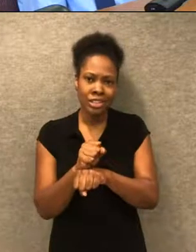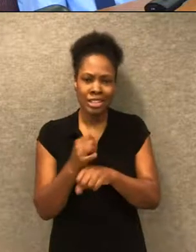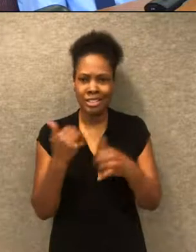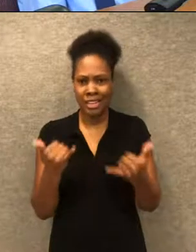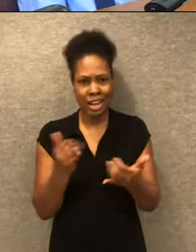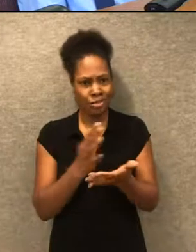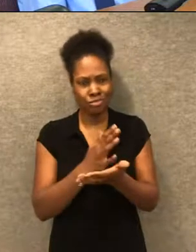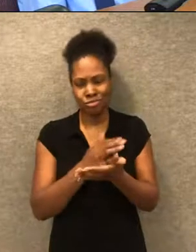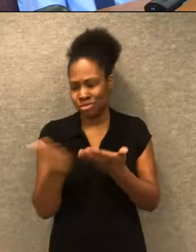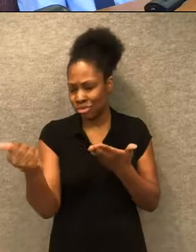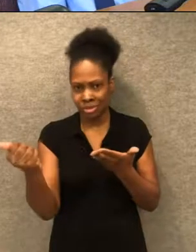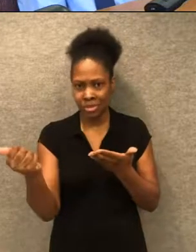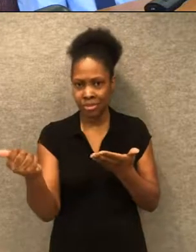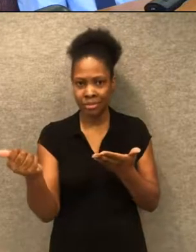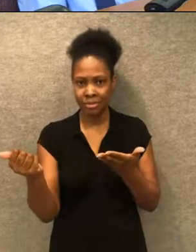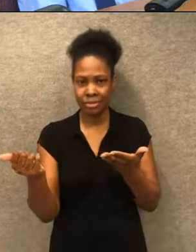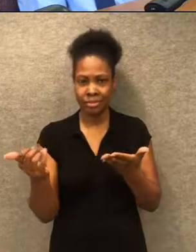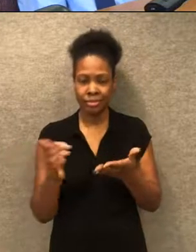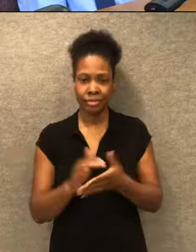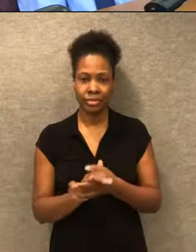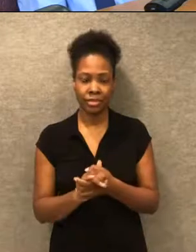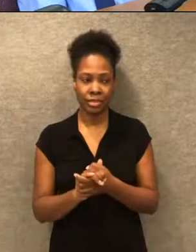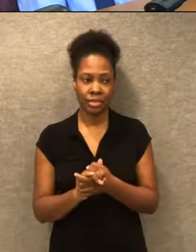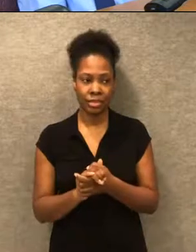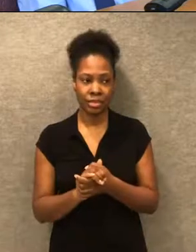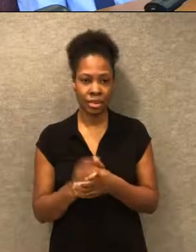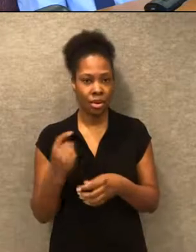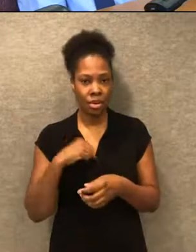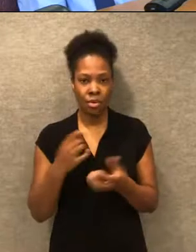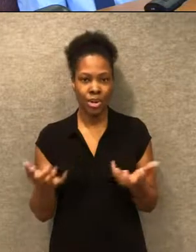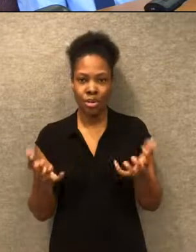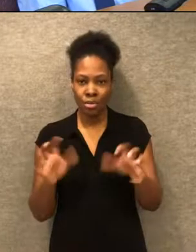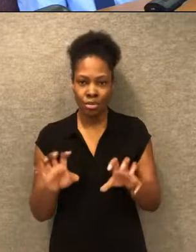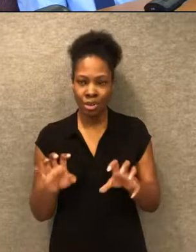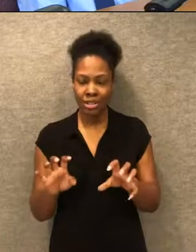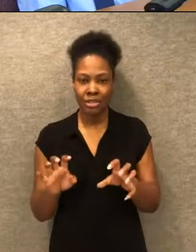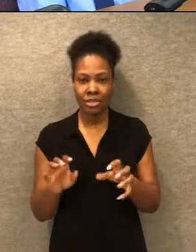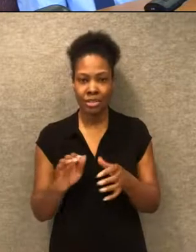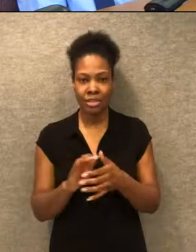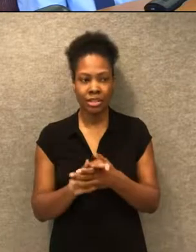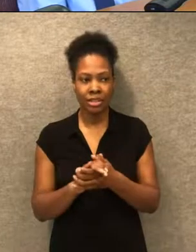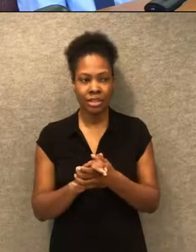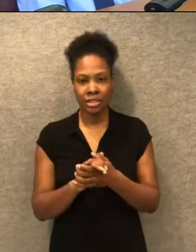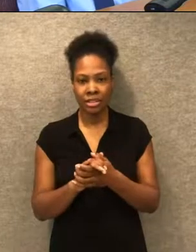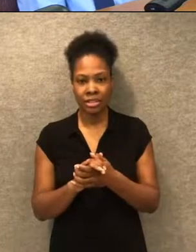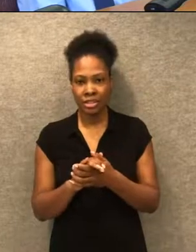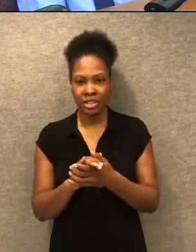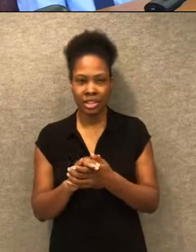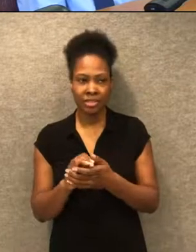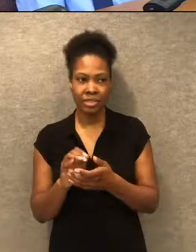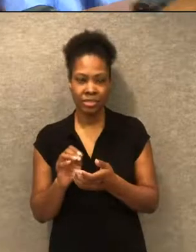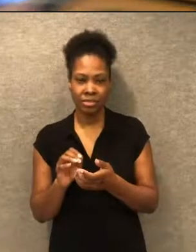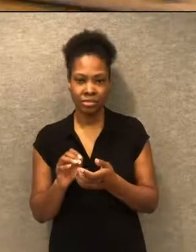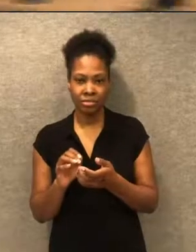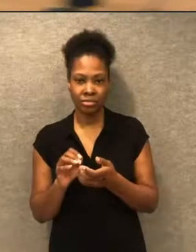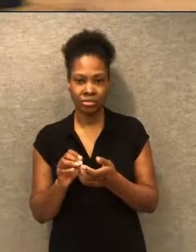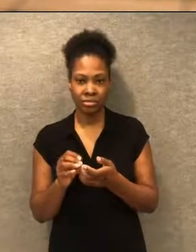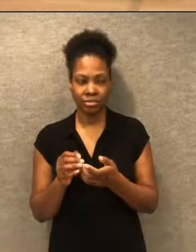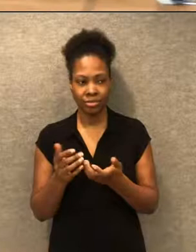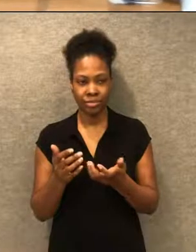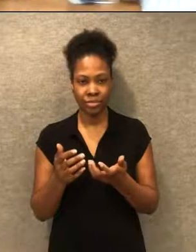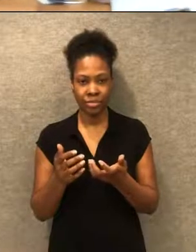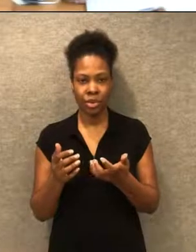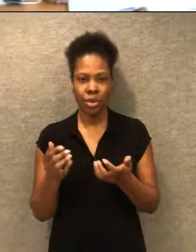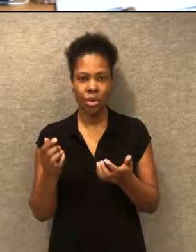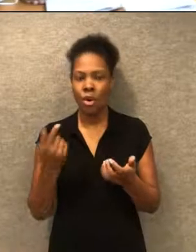to just be in vain. Right. And we don't want to have to mourn over any child in this city. Right. Thank you. Right. So